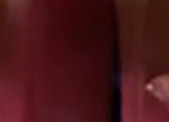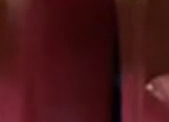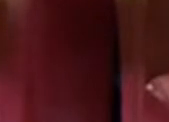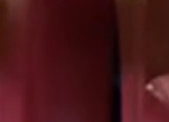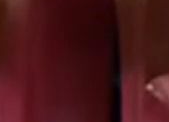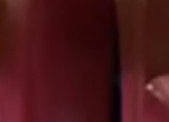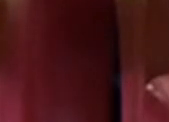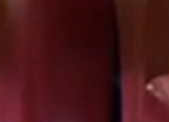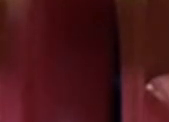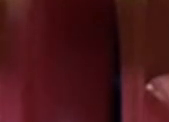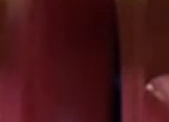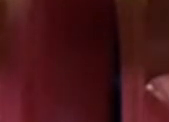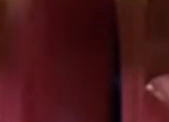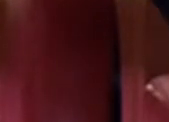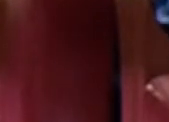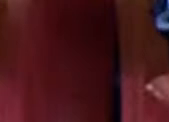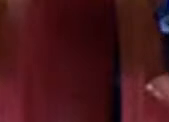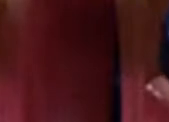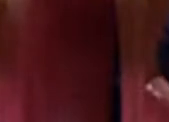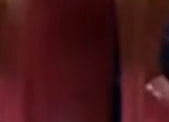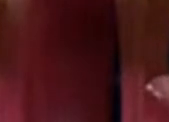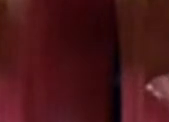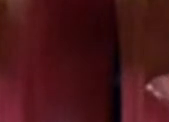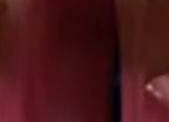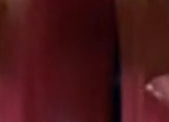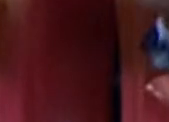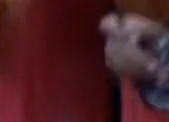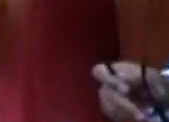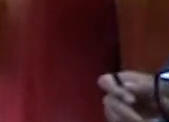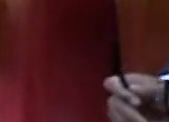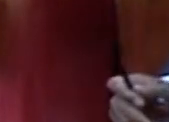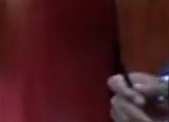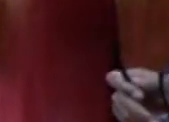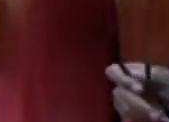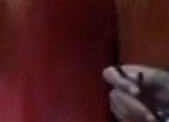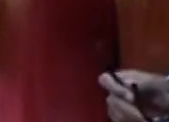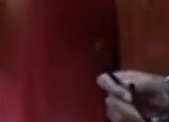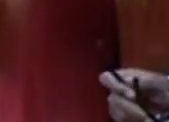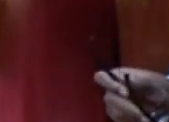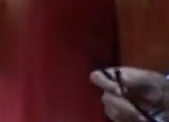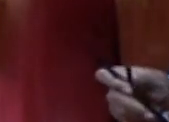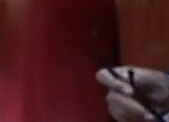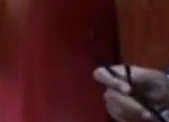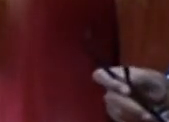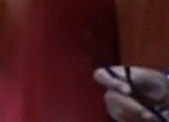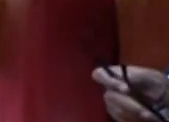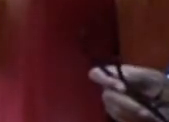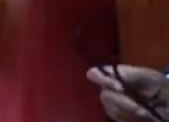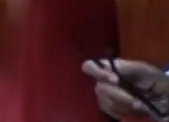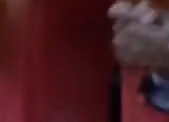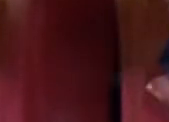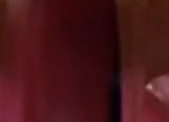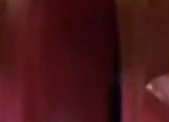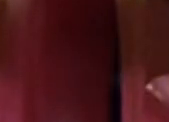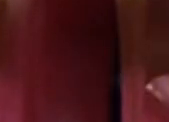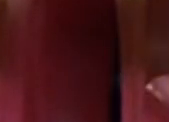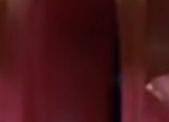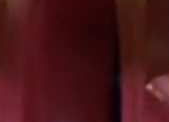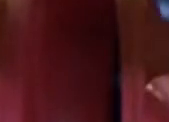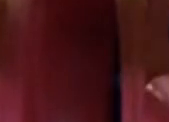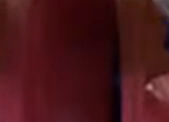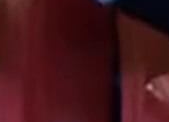June 2020, and the certificates therein. Number six, the reports of the Auditor General on financial statements in respect to the following